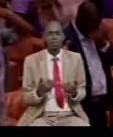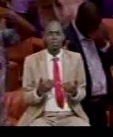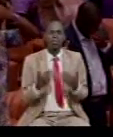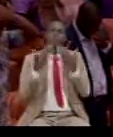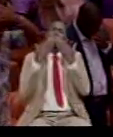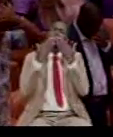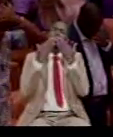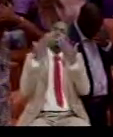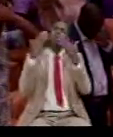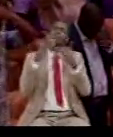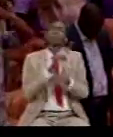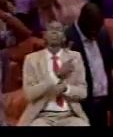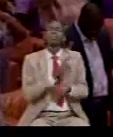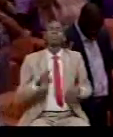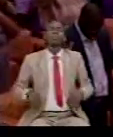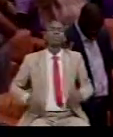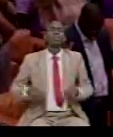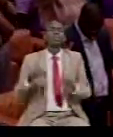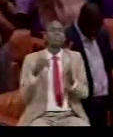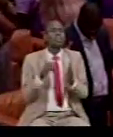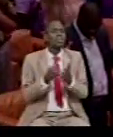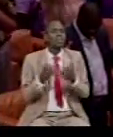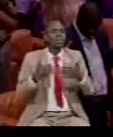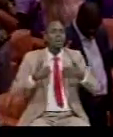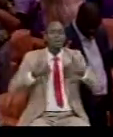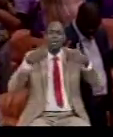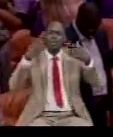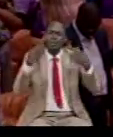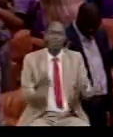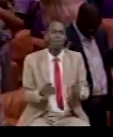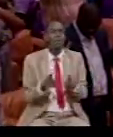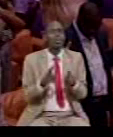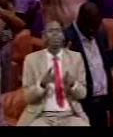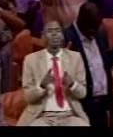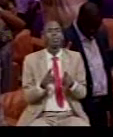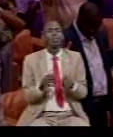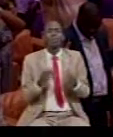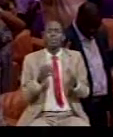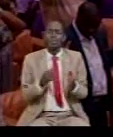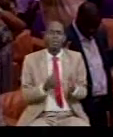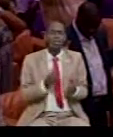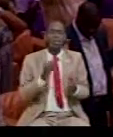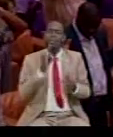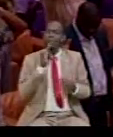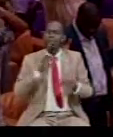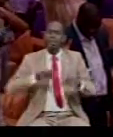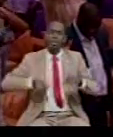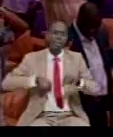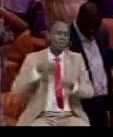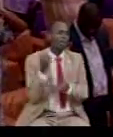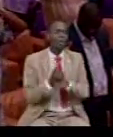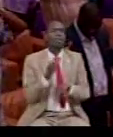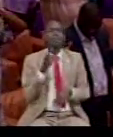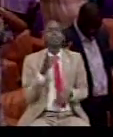Thank you, Lord. It is done. It is confirmed.